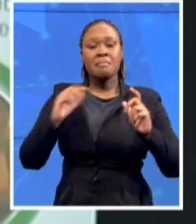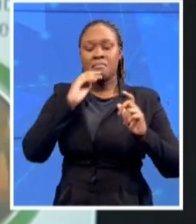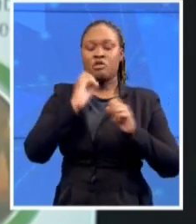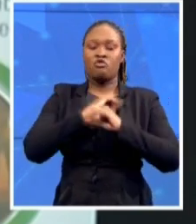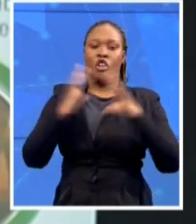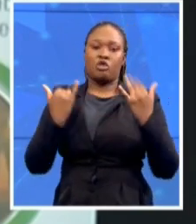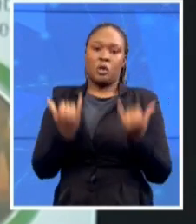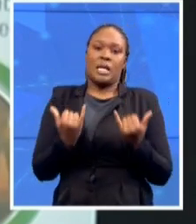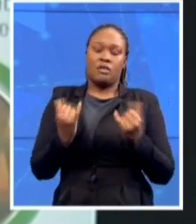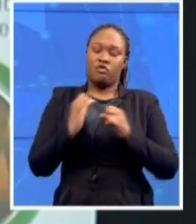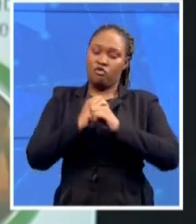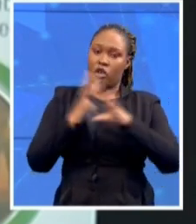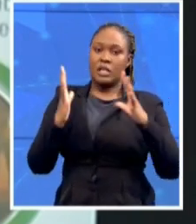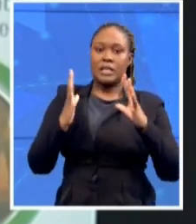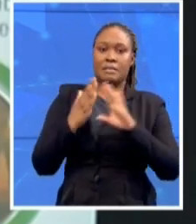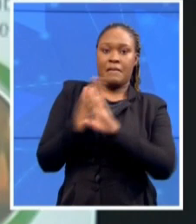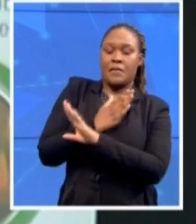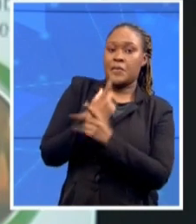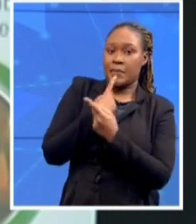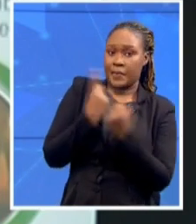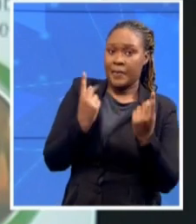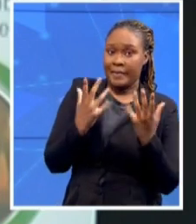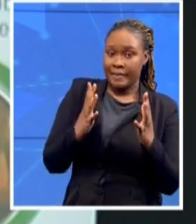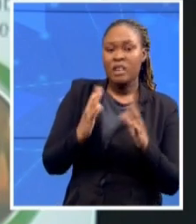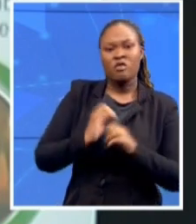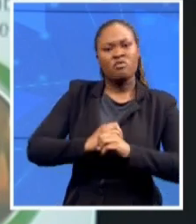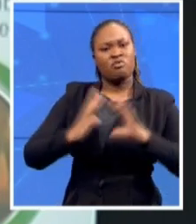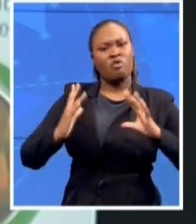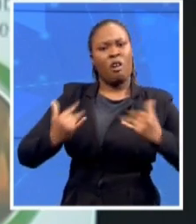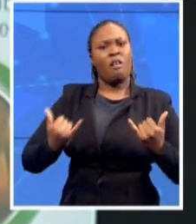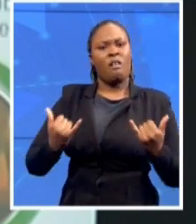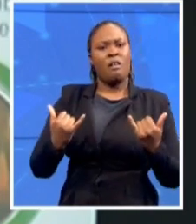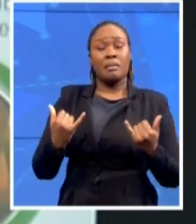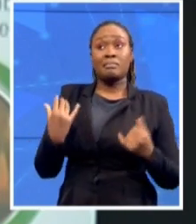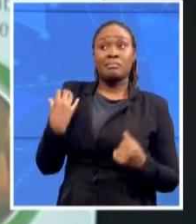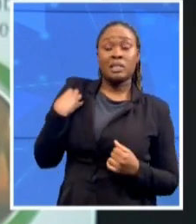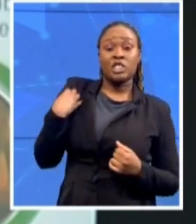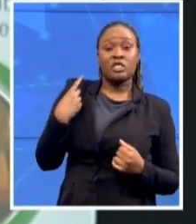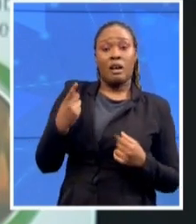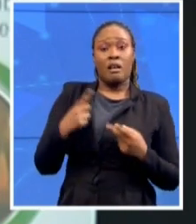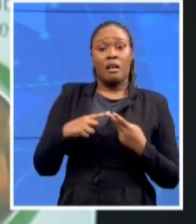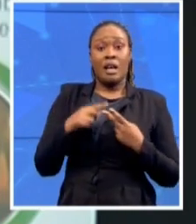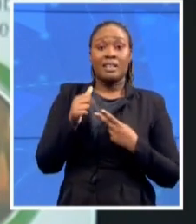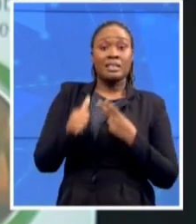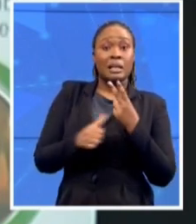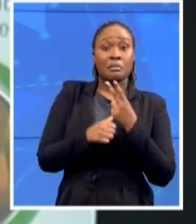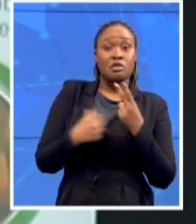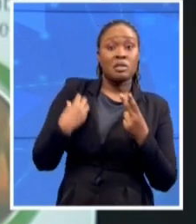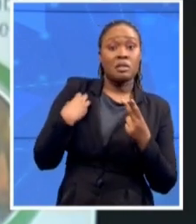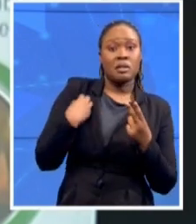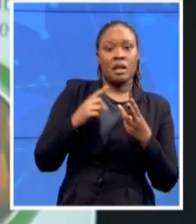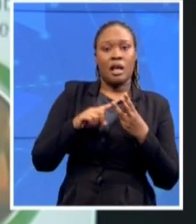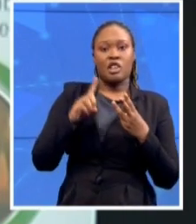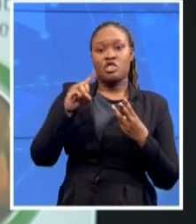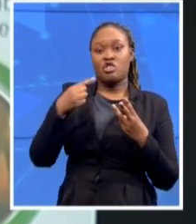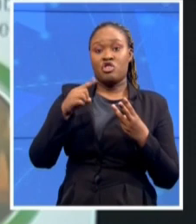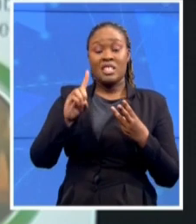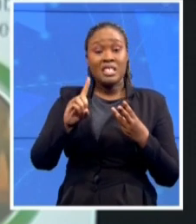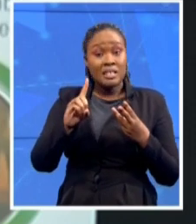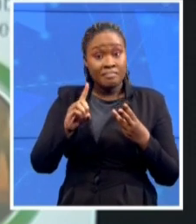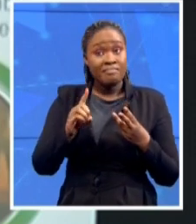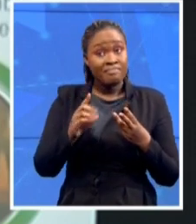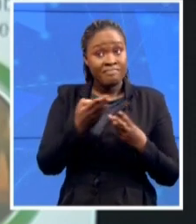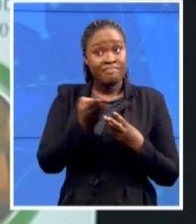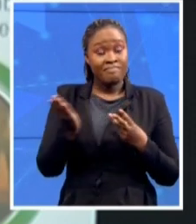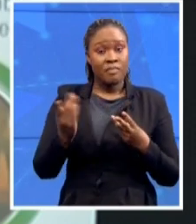will, Mr. Minister and Deputy Minister and DDG, we will apply for